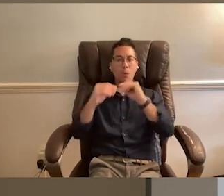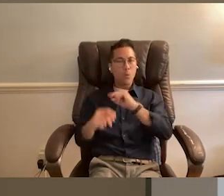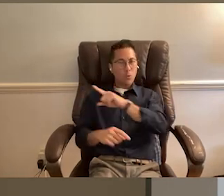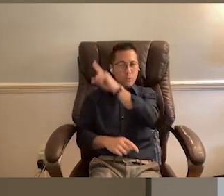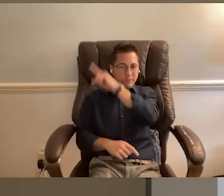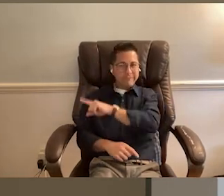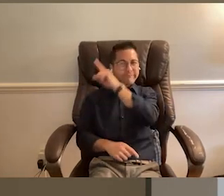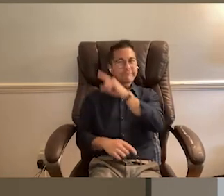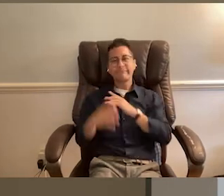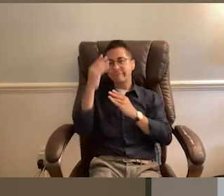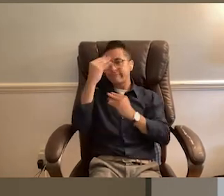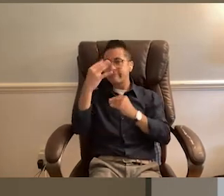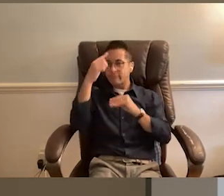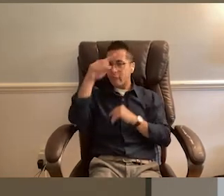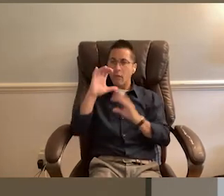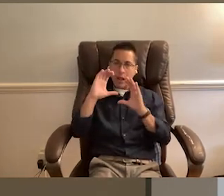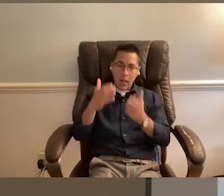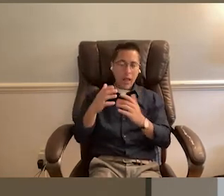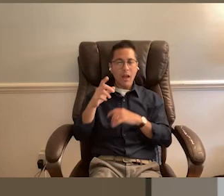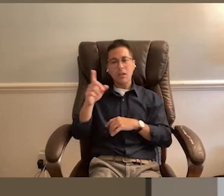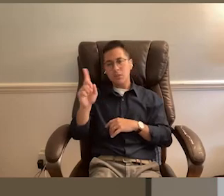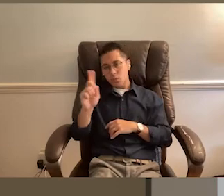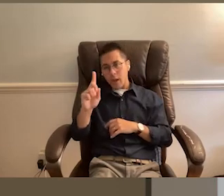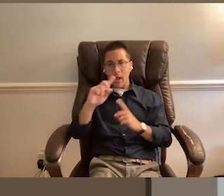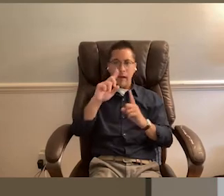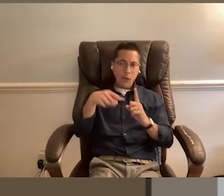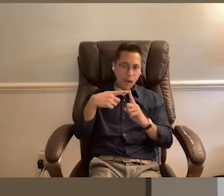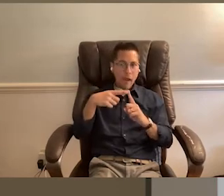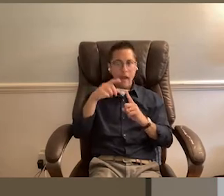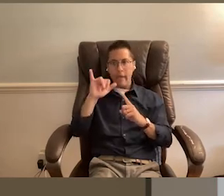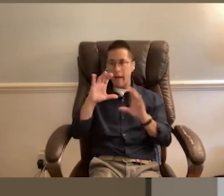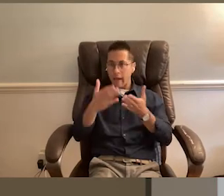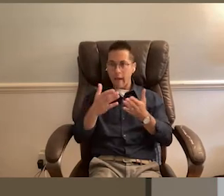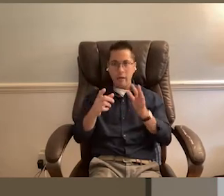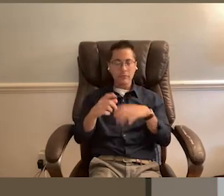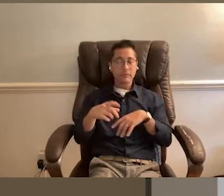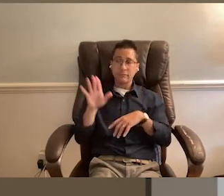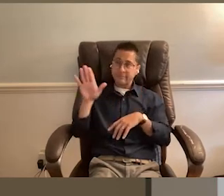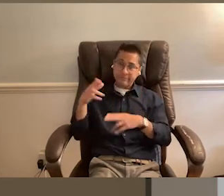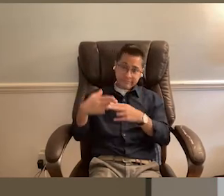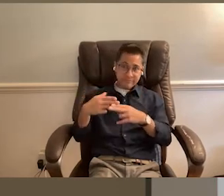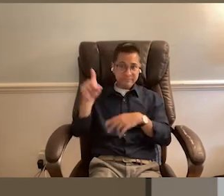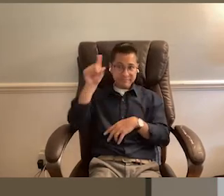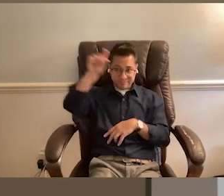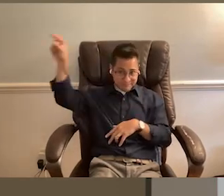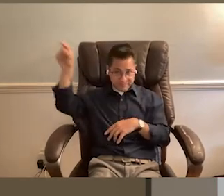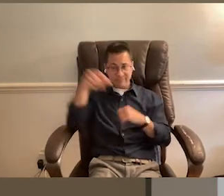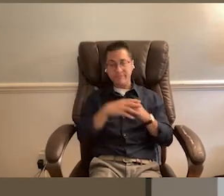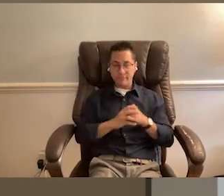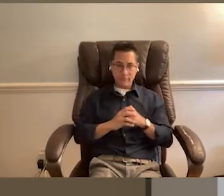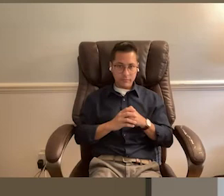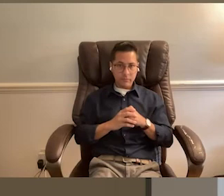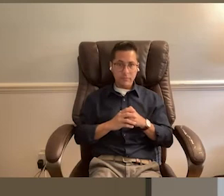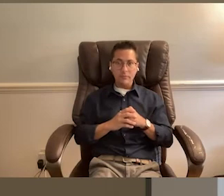and I will give a copy to the student and the professor. It includes relevant information to the course, if there's a textbook required, that kind of stuff,